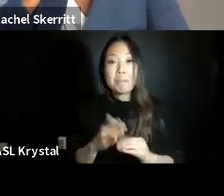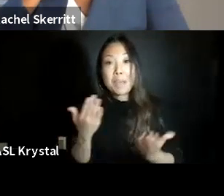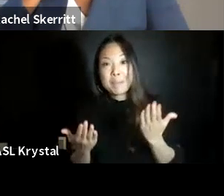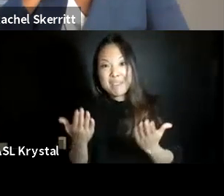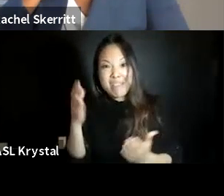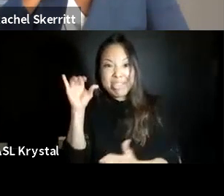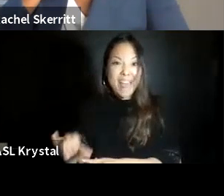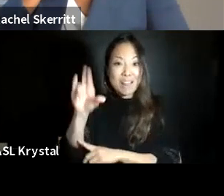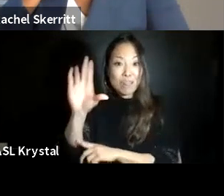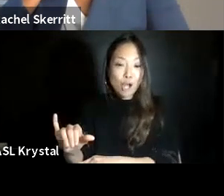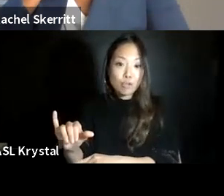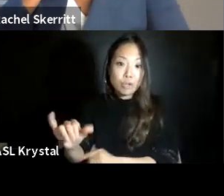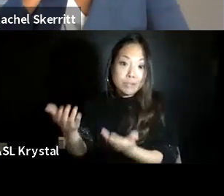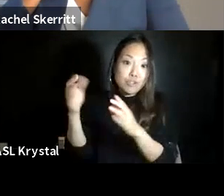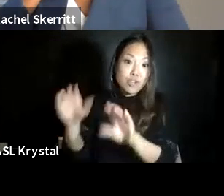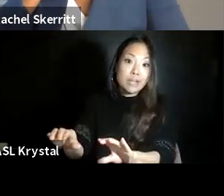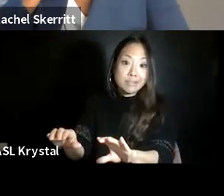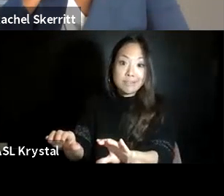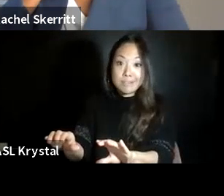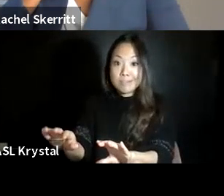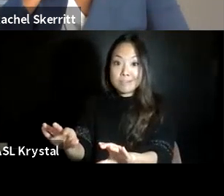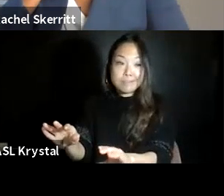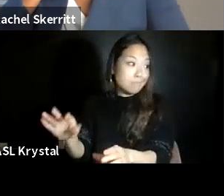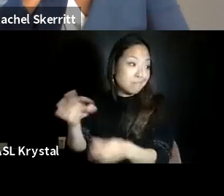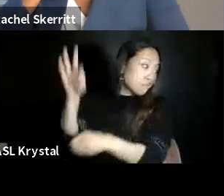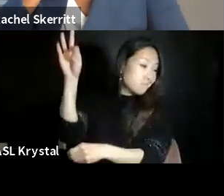it's chance, but it